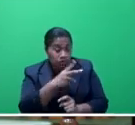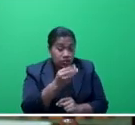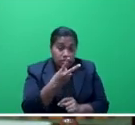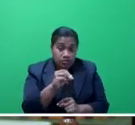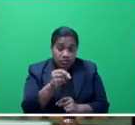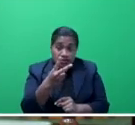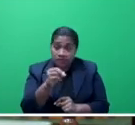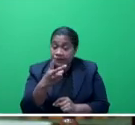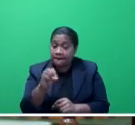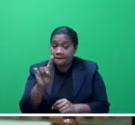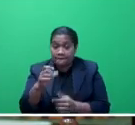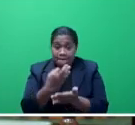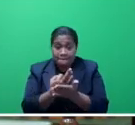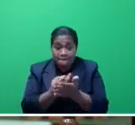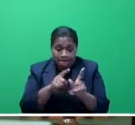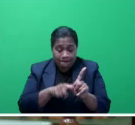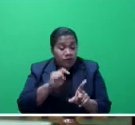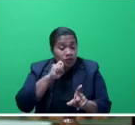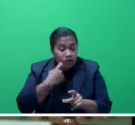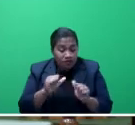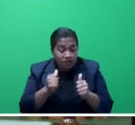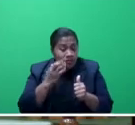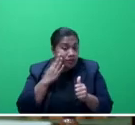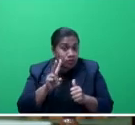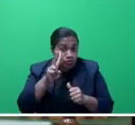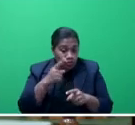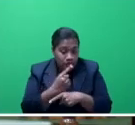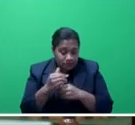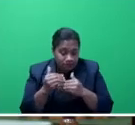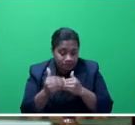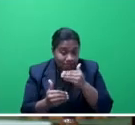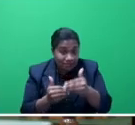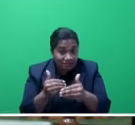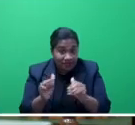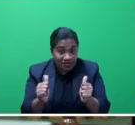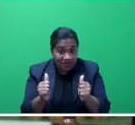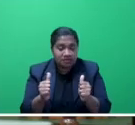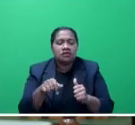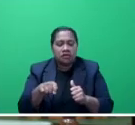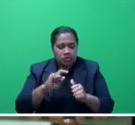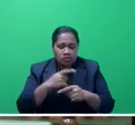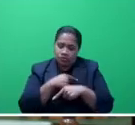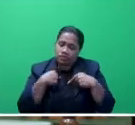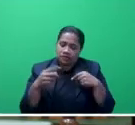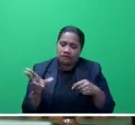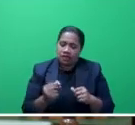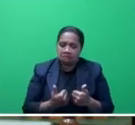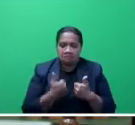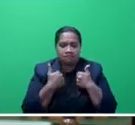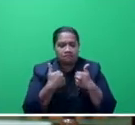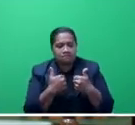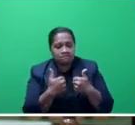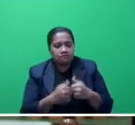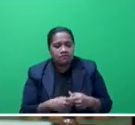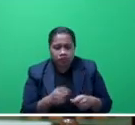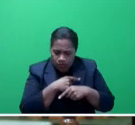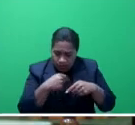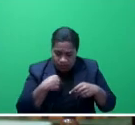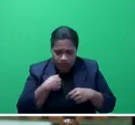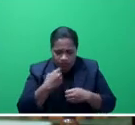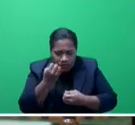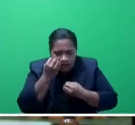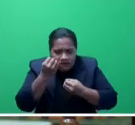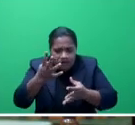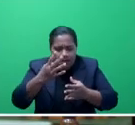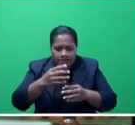coming to an end in 2 weeks' time, we have done extremely well. I'm pleased to inform Parliament, Mr. Speaker, sir, that the fiscal